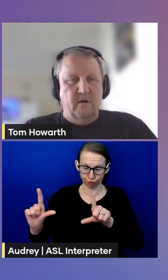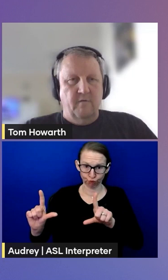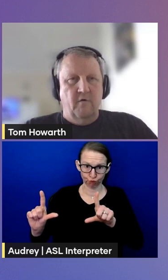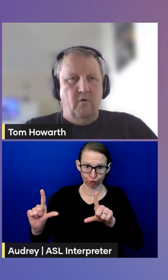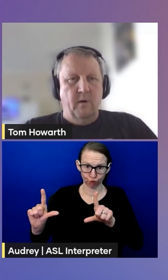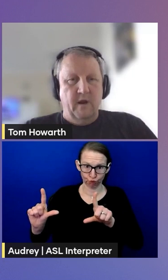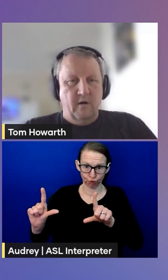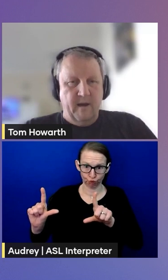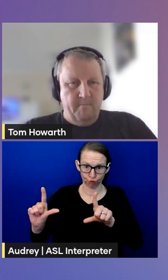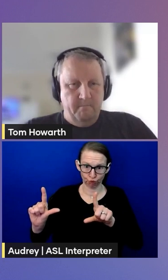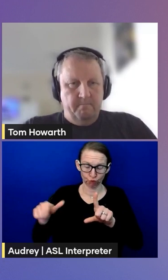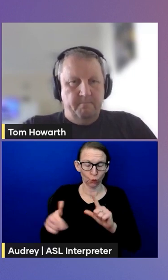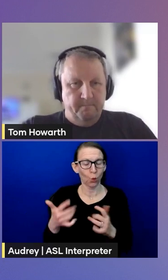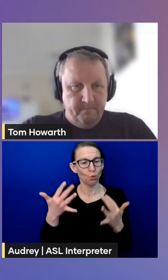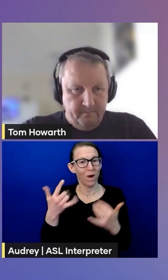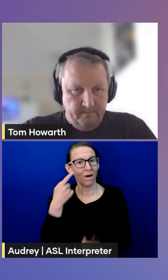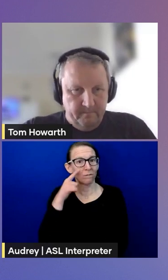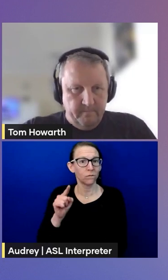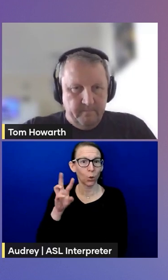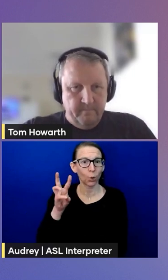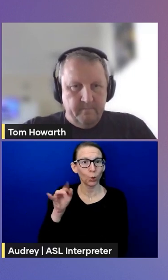waiting for WinRM,